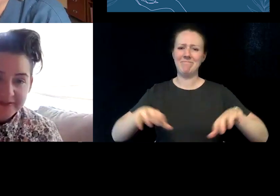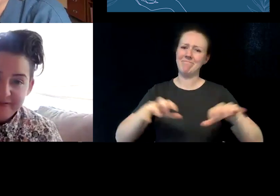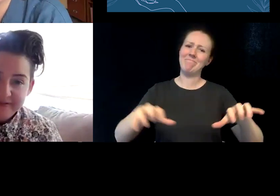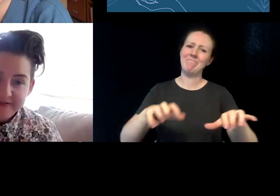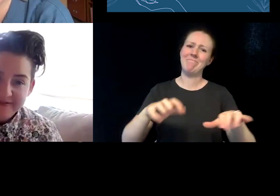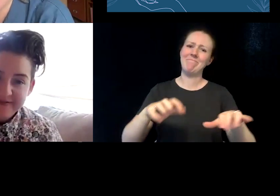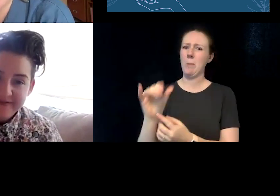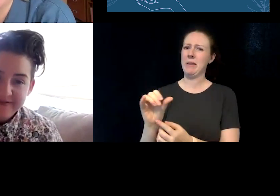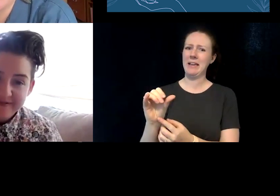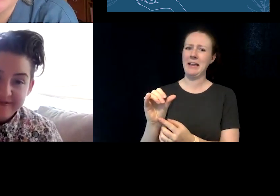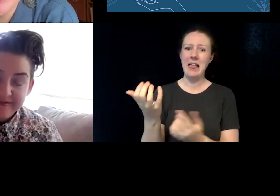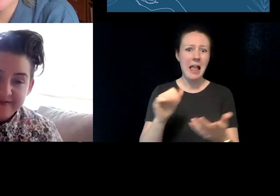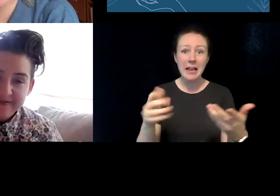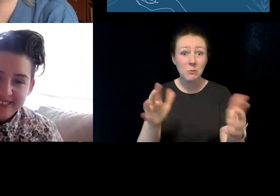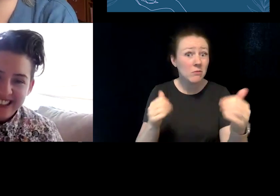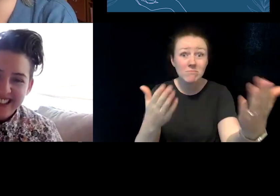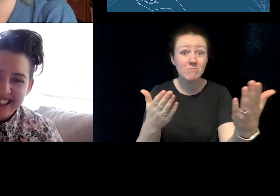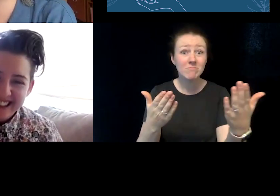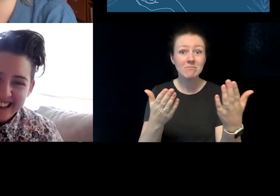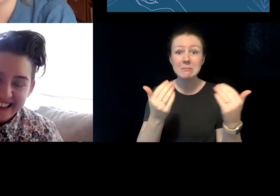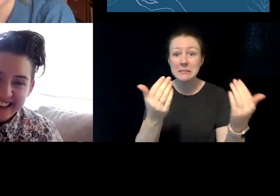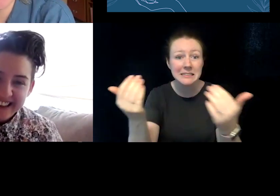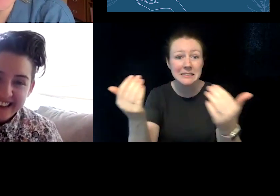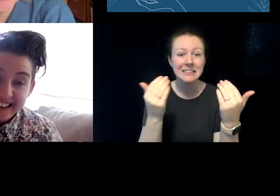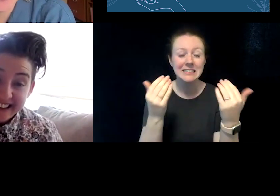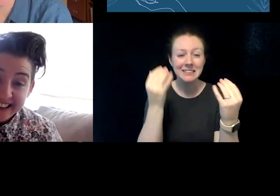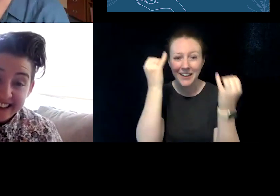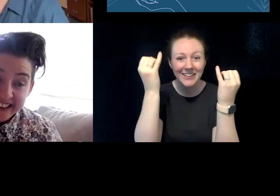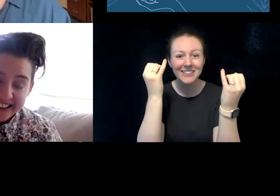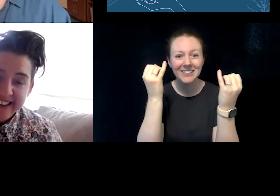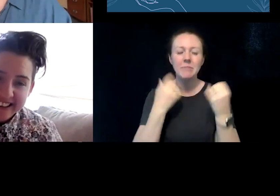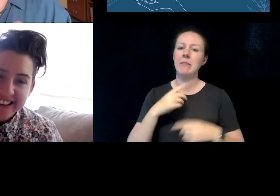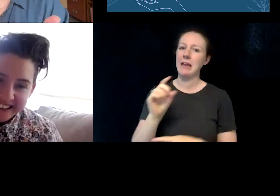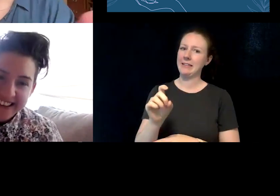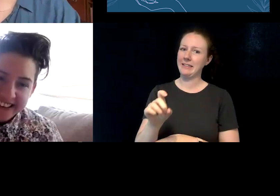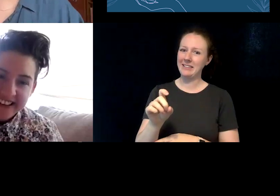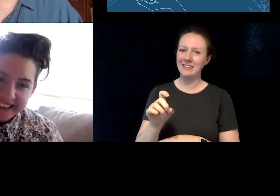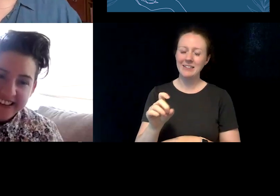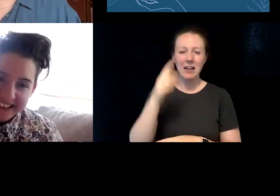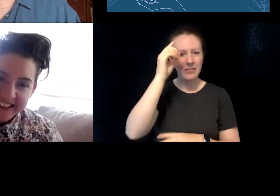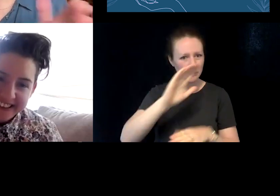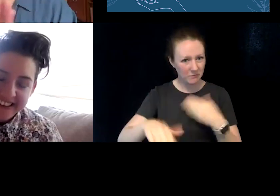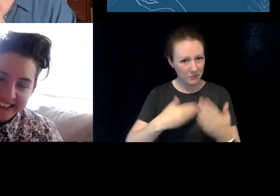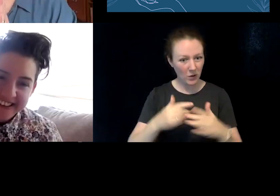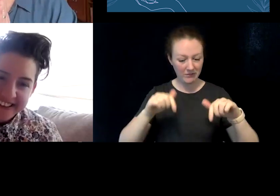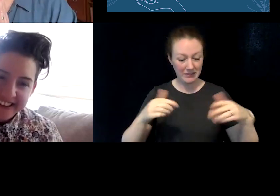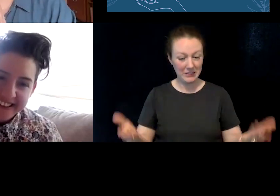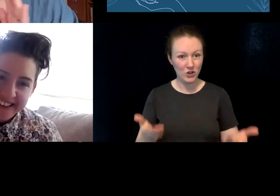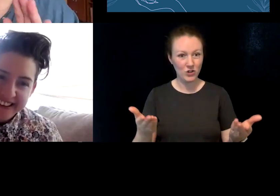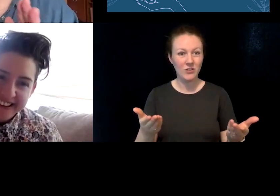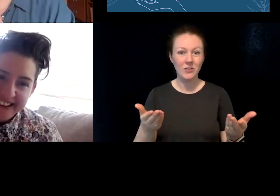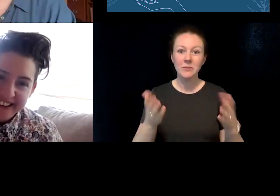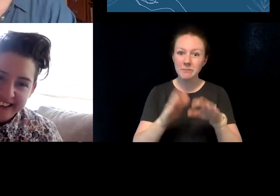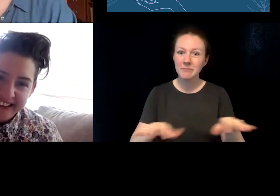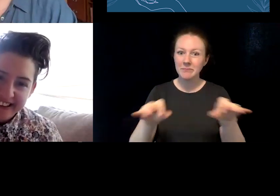anybody just wants to say, try this, Michael. I've been looking for, because I think I do need one to sort of create. I think all of us here on this panel are